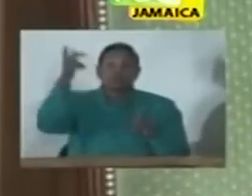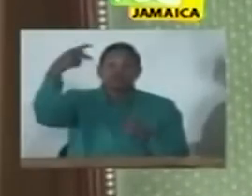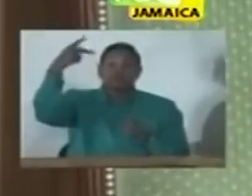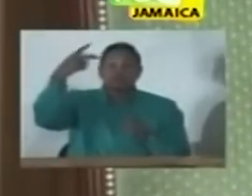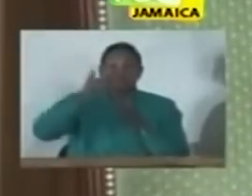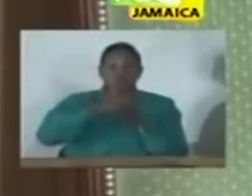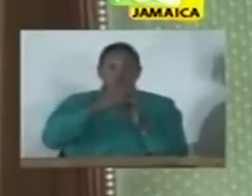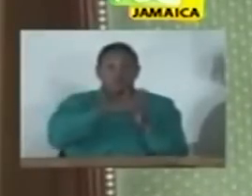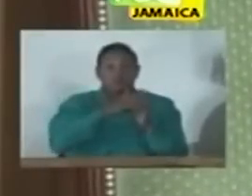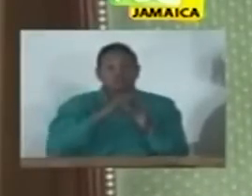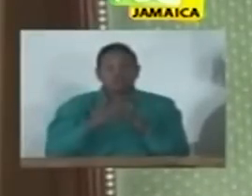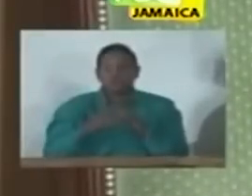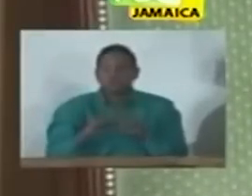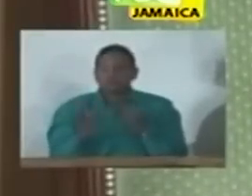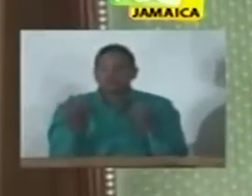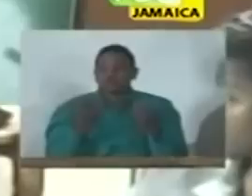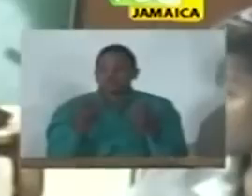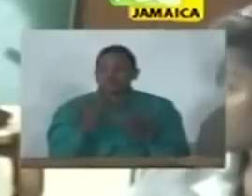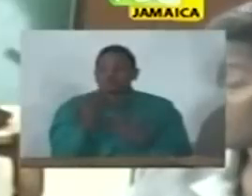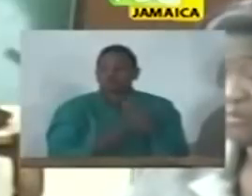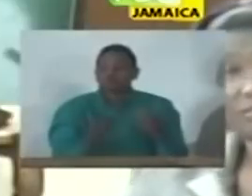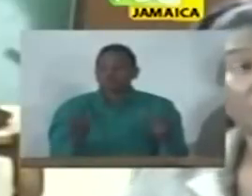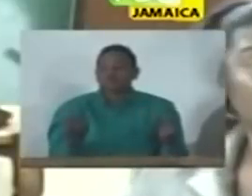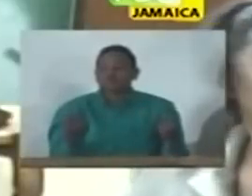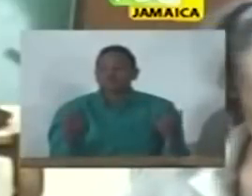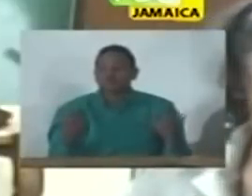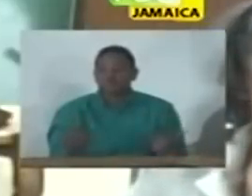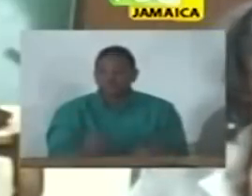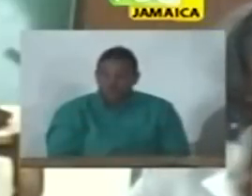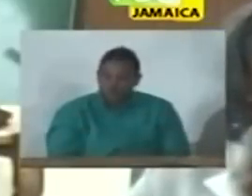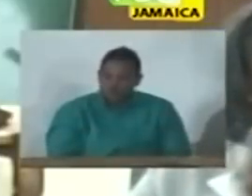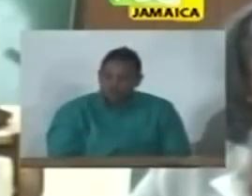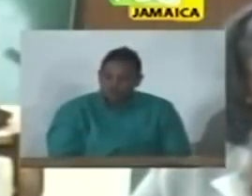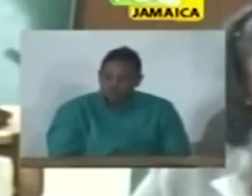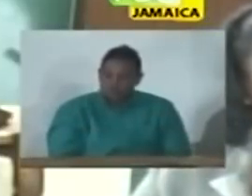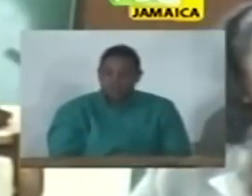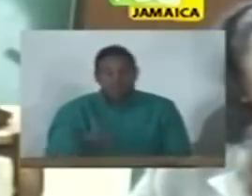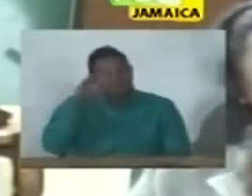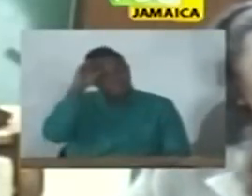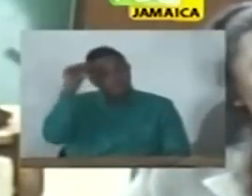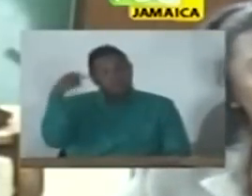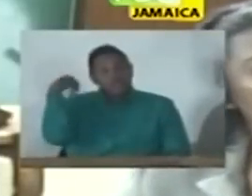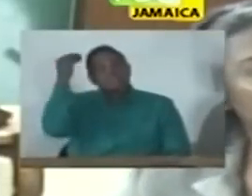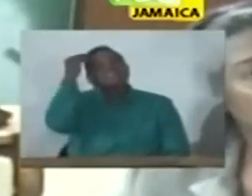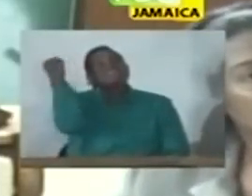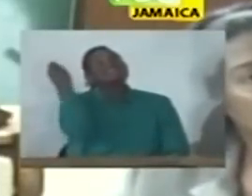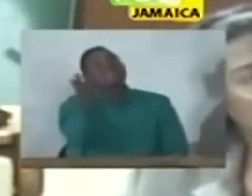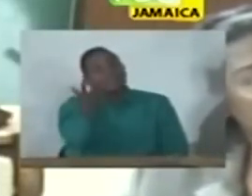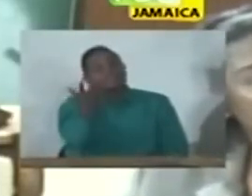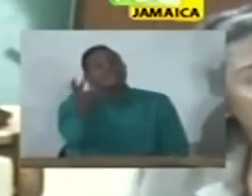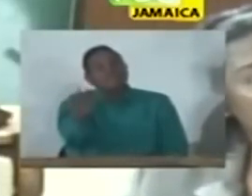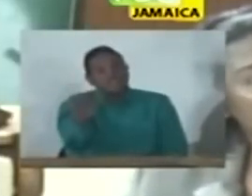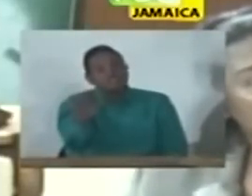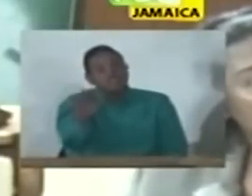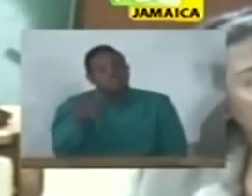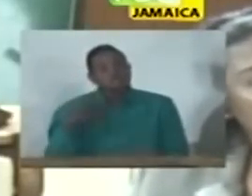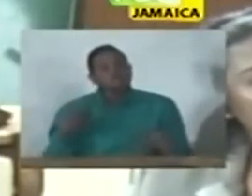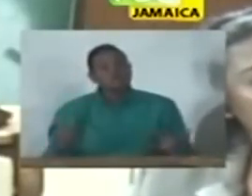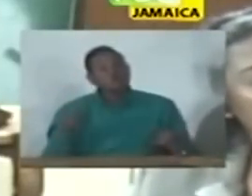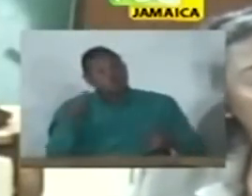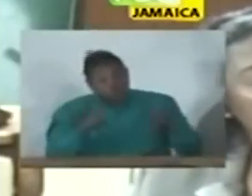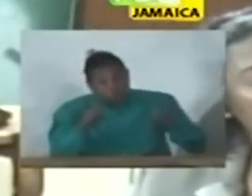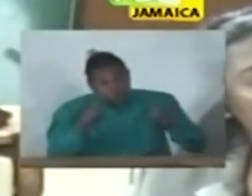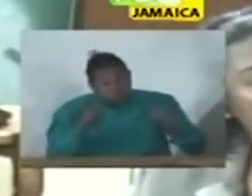what steps are being taken? Mr. President, as I indicated before, we are making inquiries of the